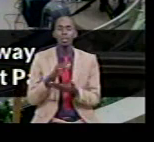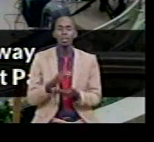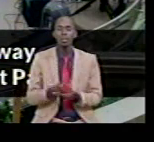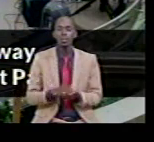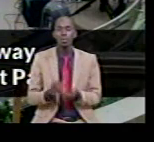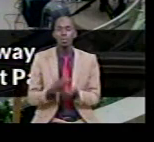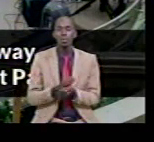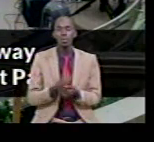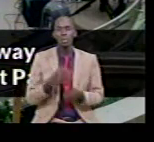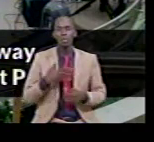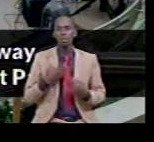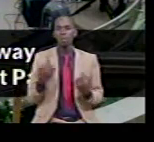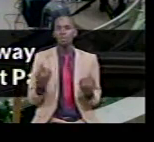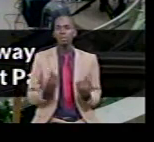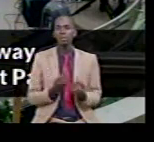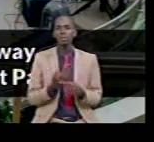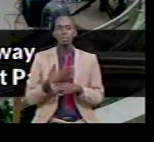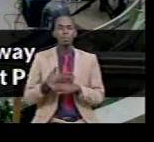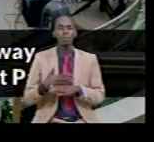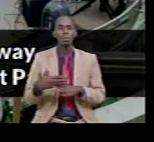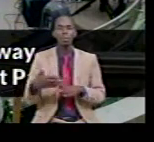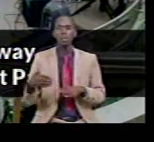washed my sins